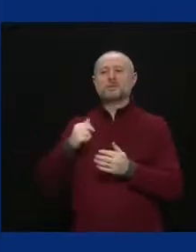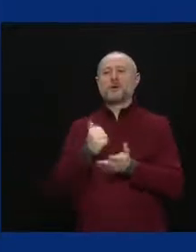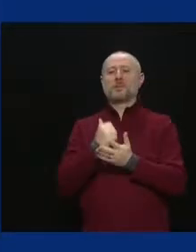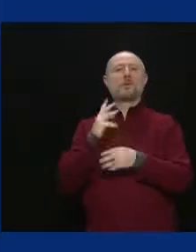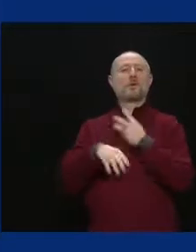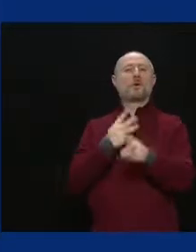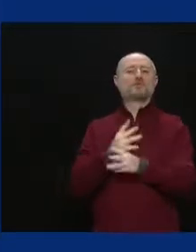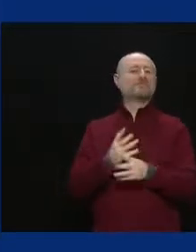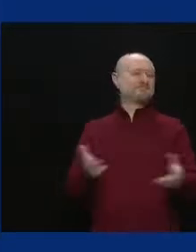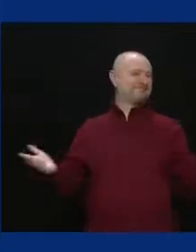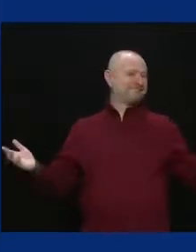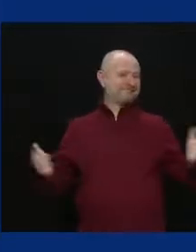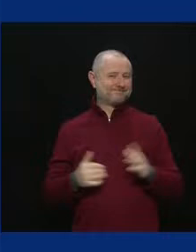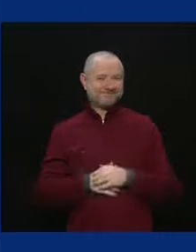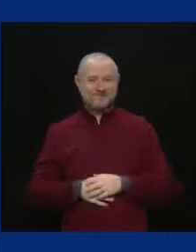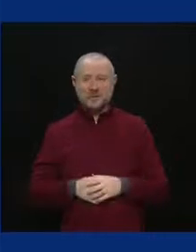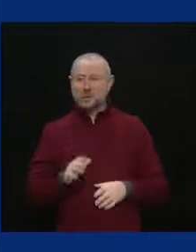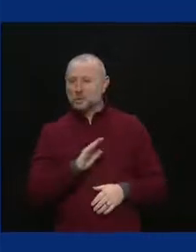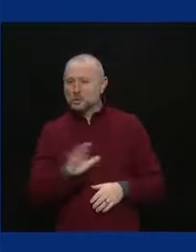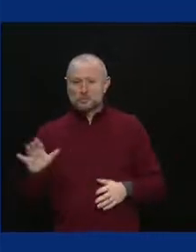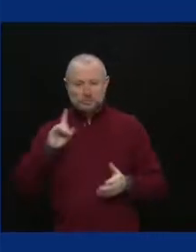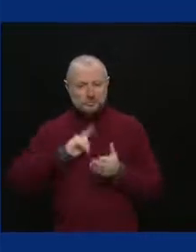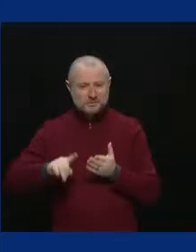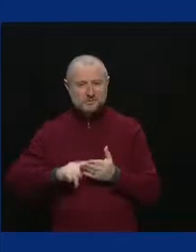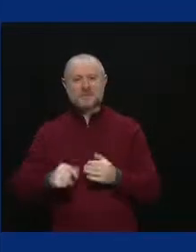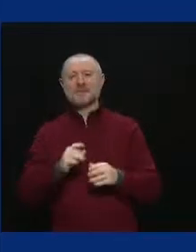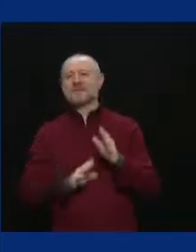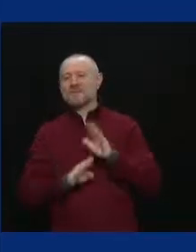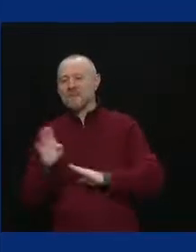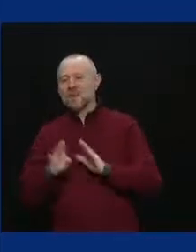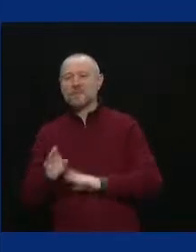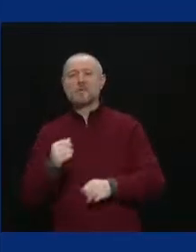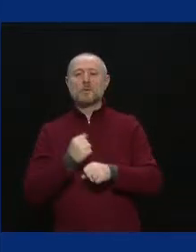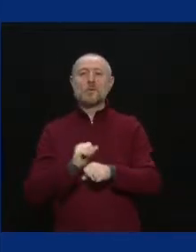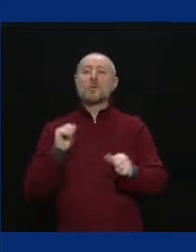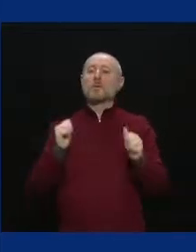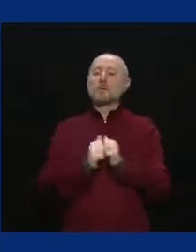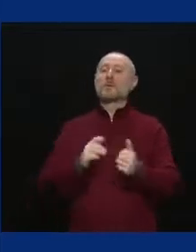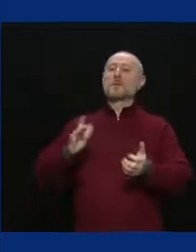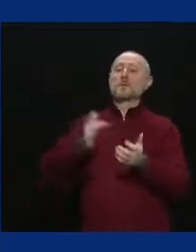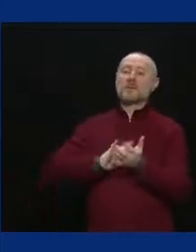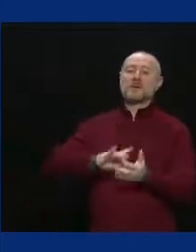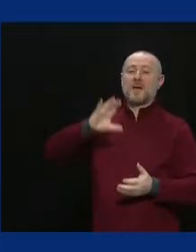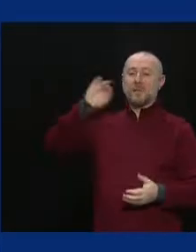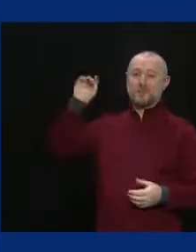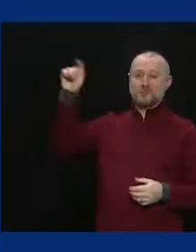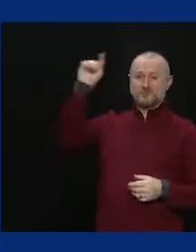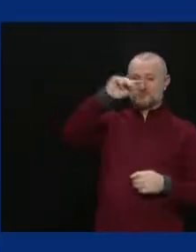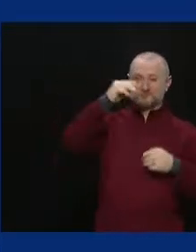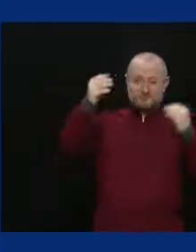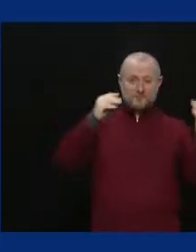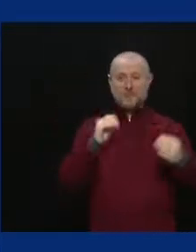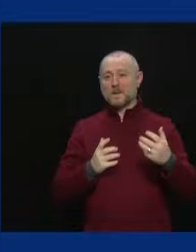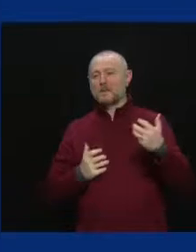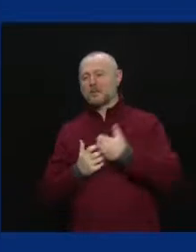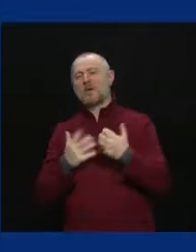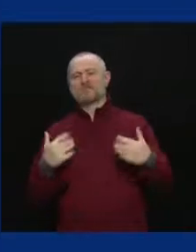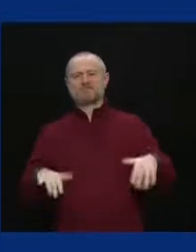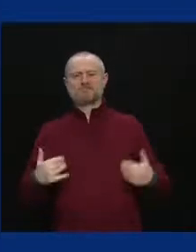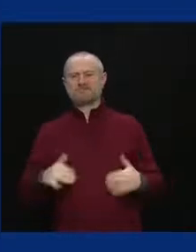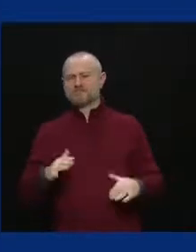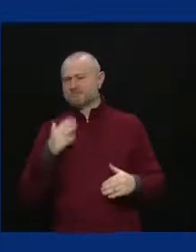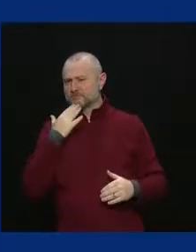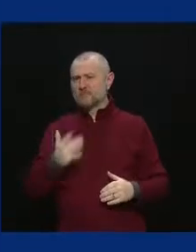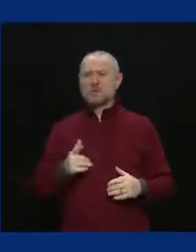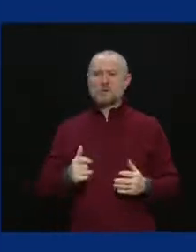everyone to know that your research and development and working with our pharmaceutical companies have been so instrumental in